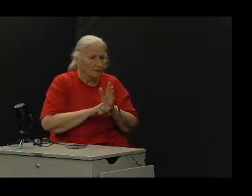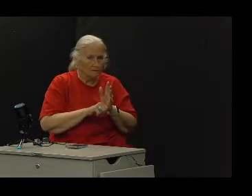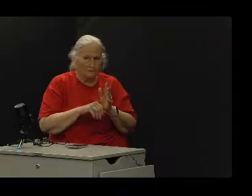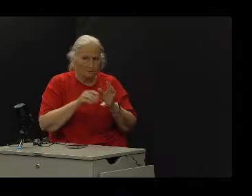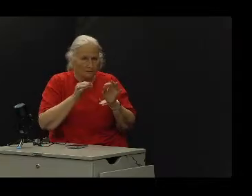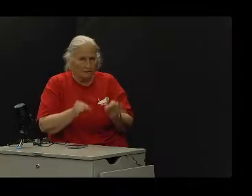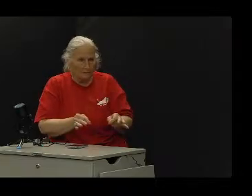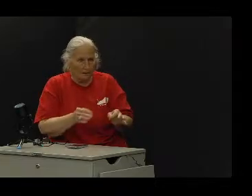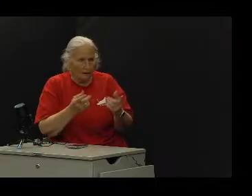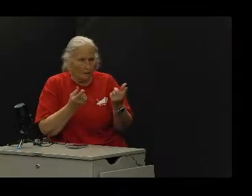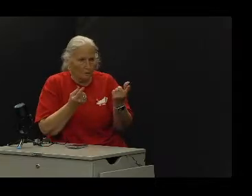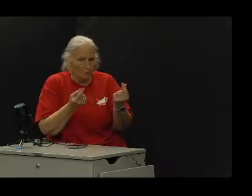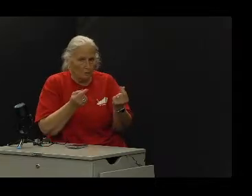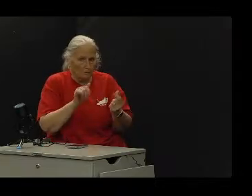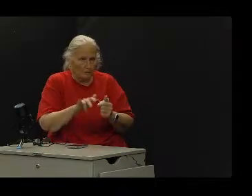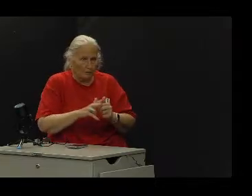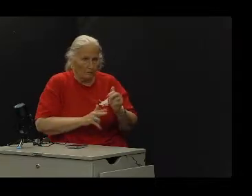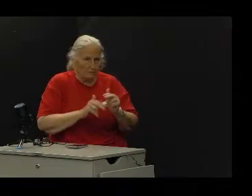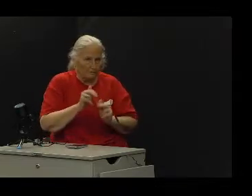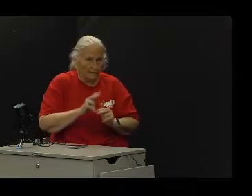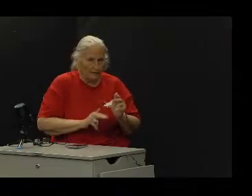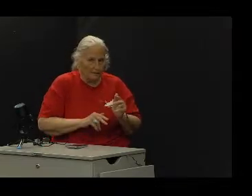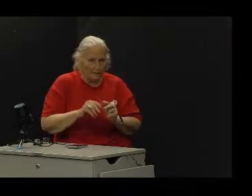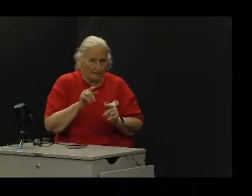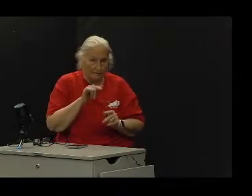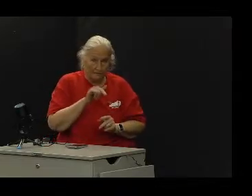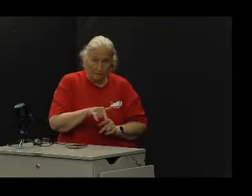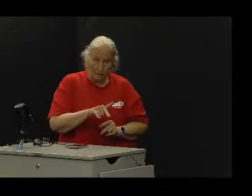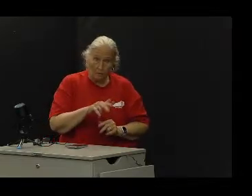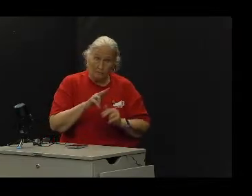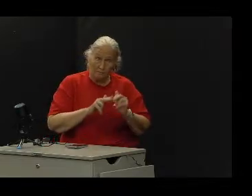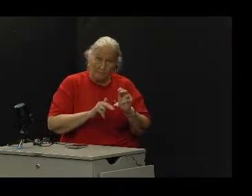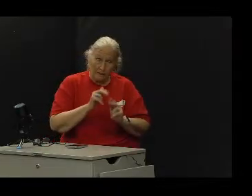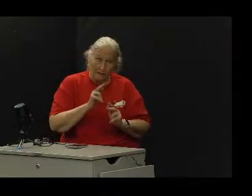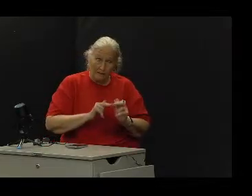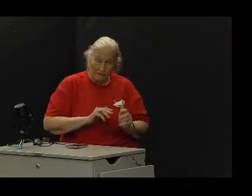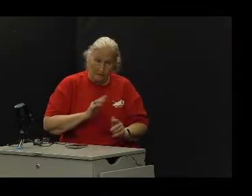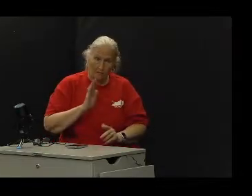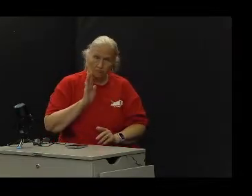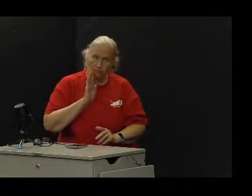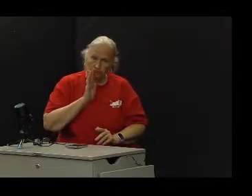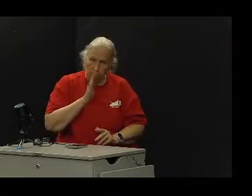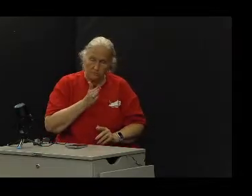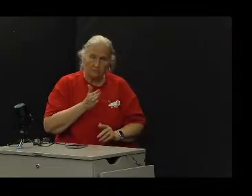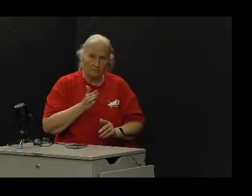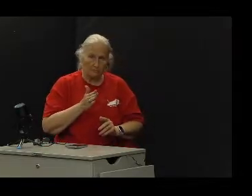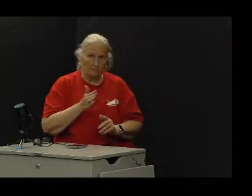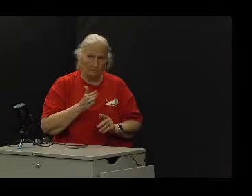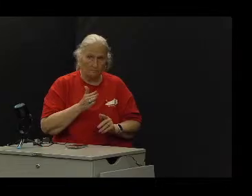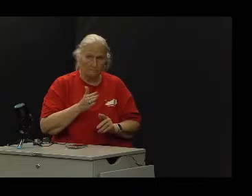those buildings. I was curious to know what the state has decided to do with those buildings.